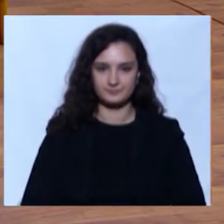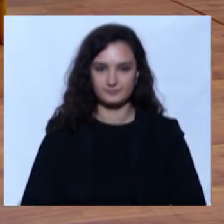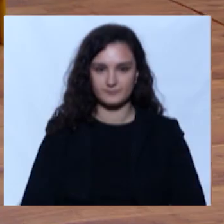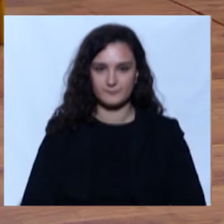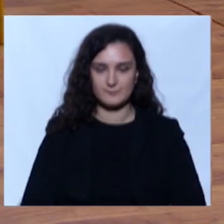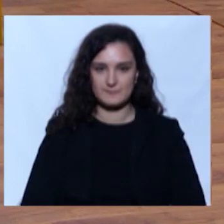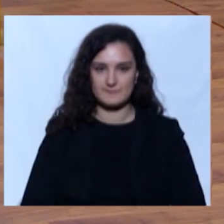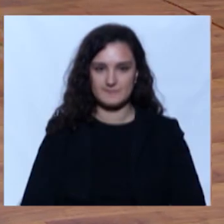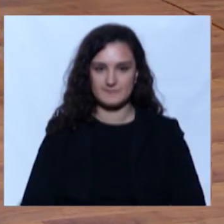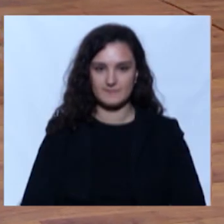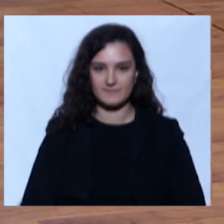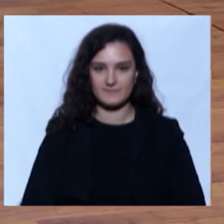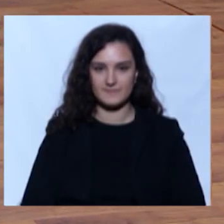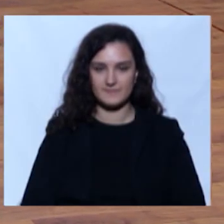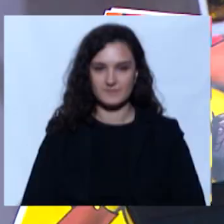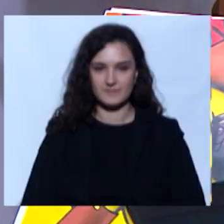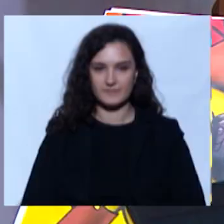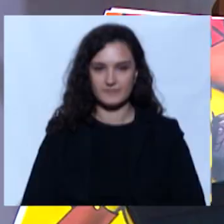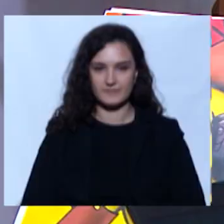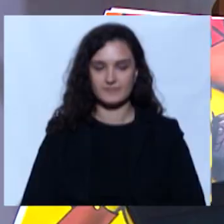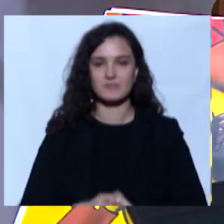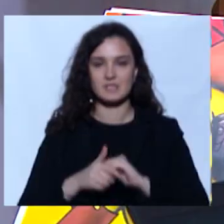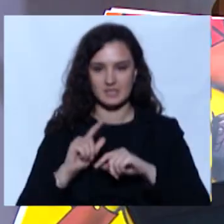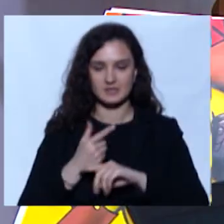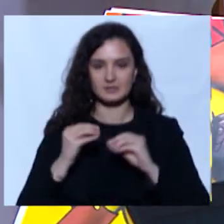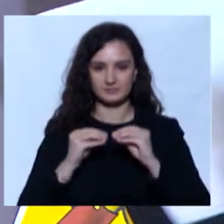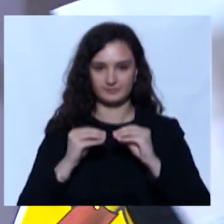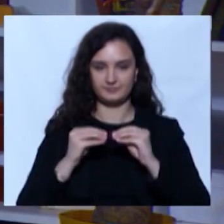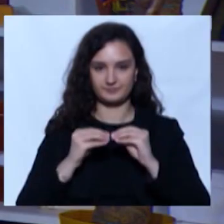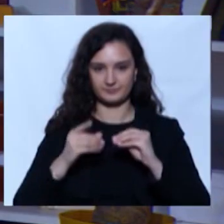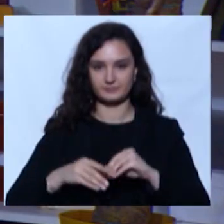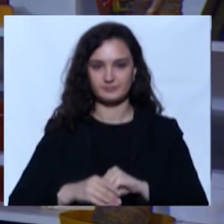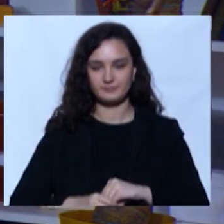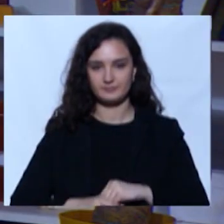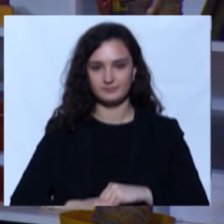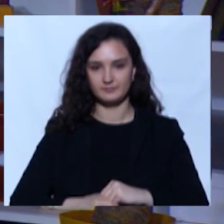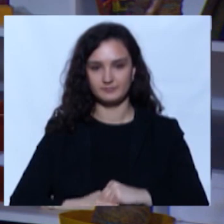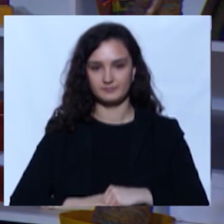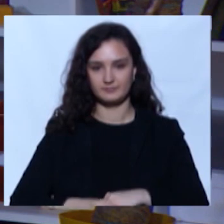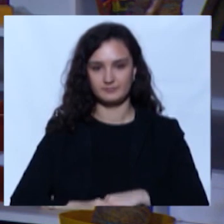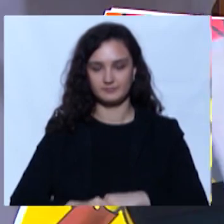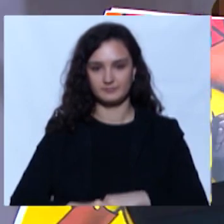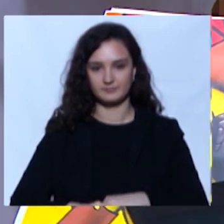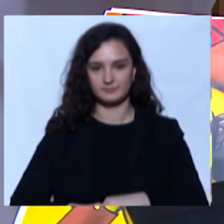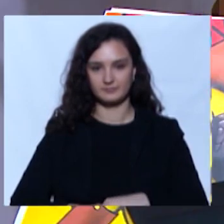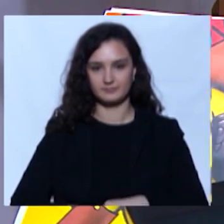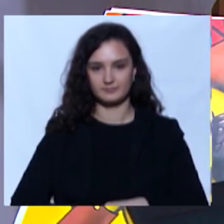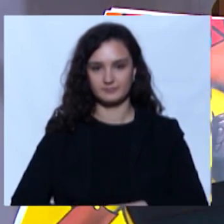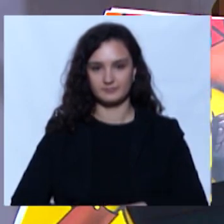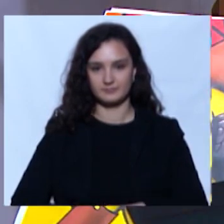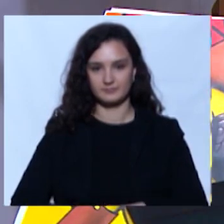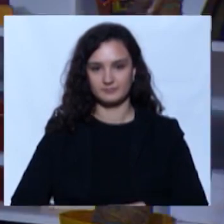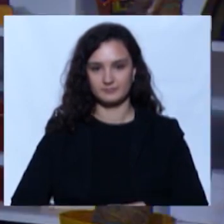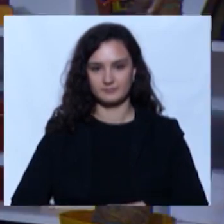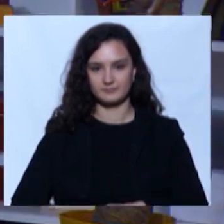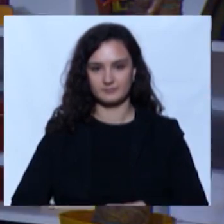more time. I said a boom, chicka boom. I said a boom, chicka boom. I said a boom, chicka